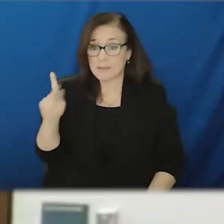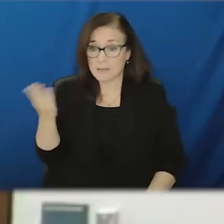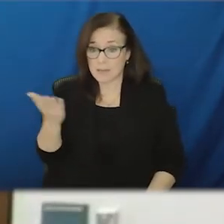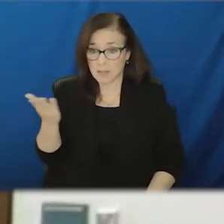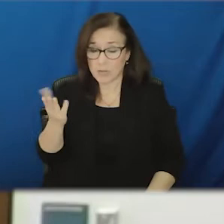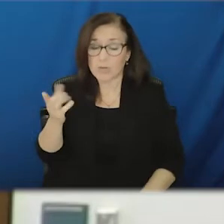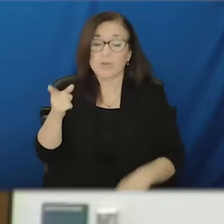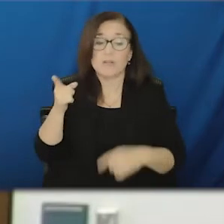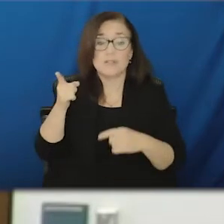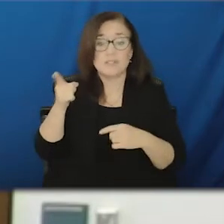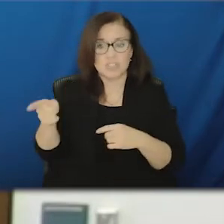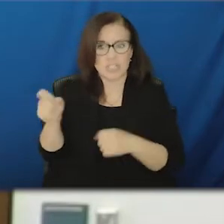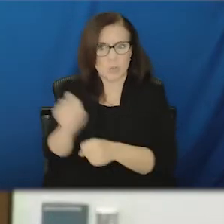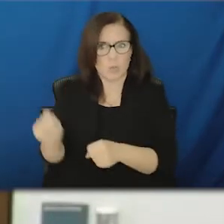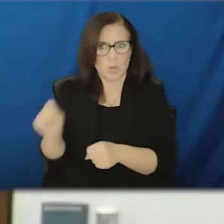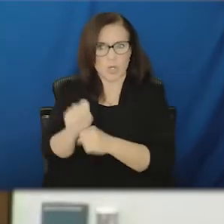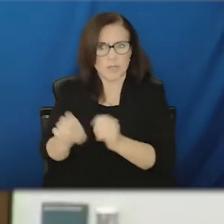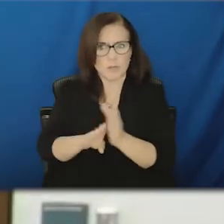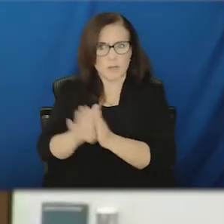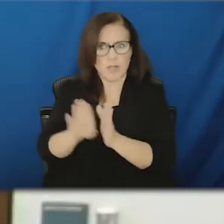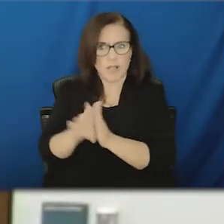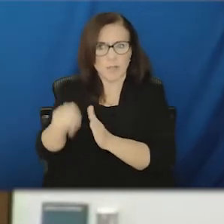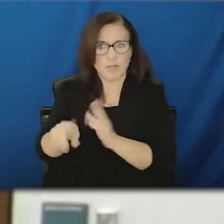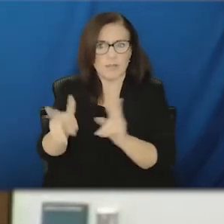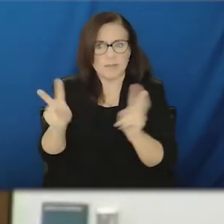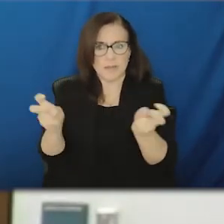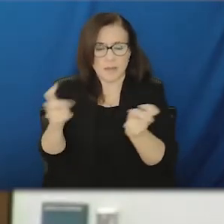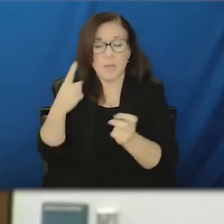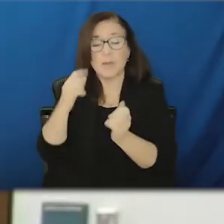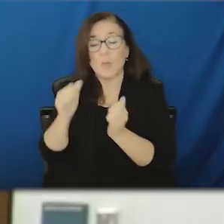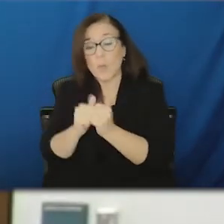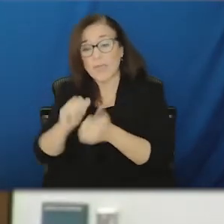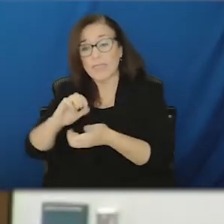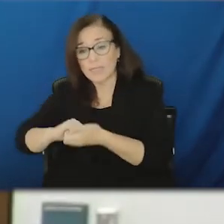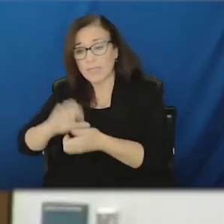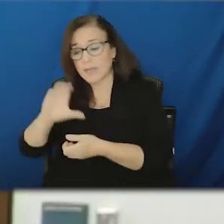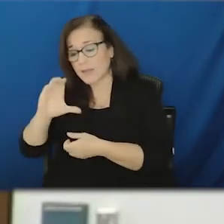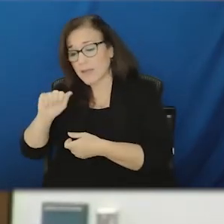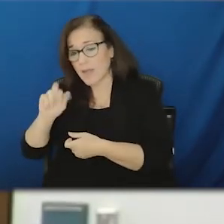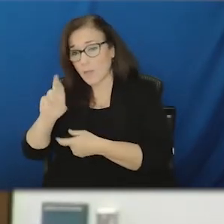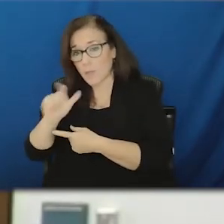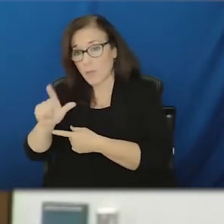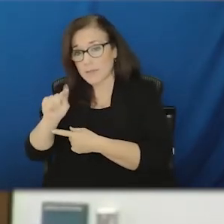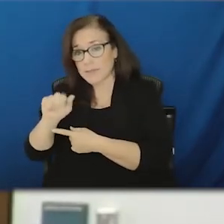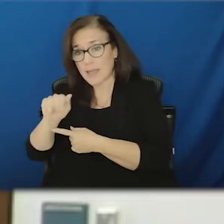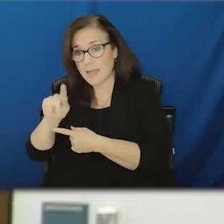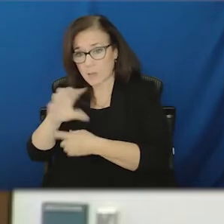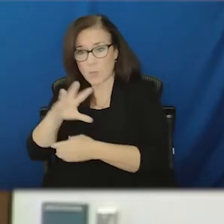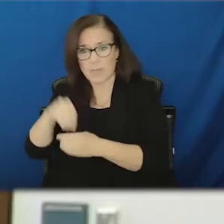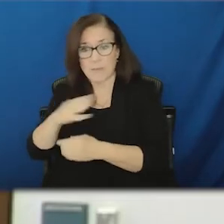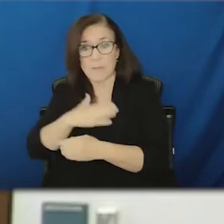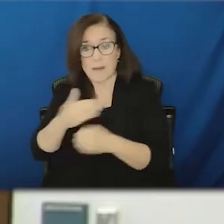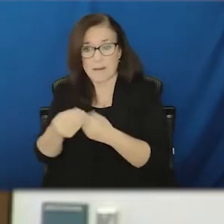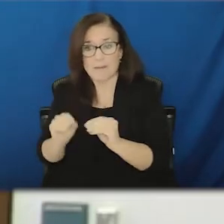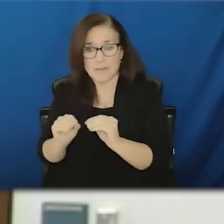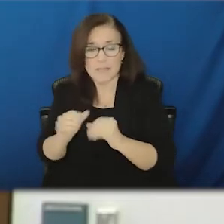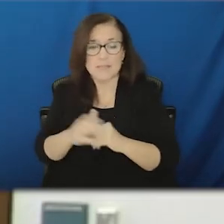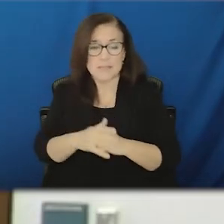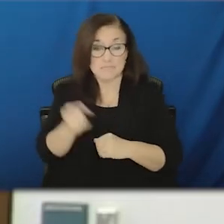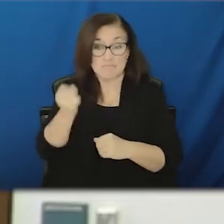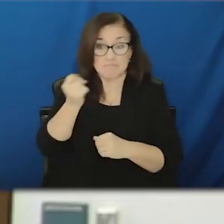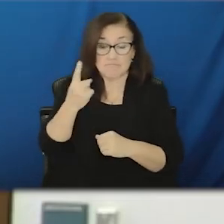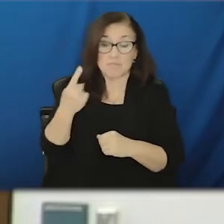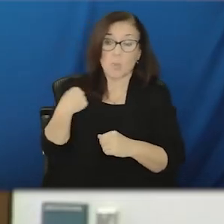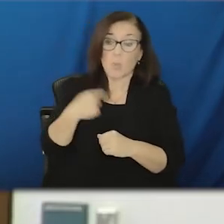worked very hard on this with Carol Tate in my office. And so I'll present to you that this, we are an